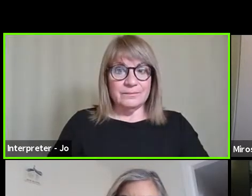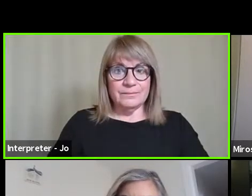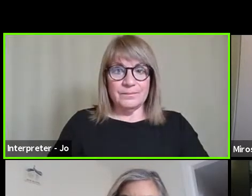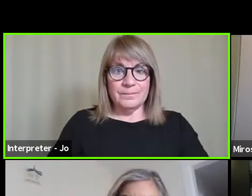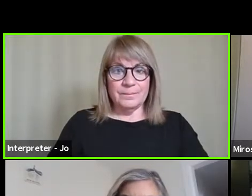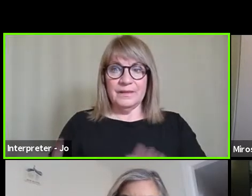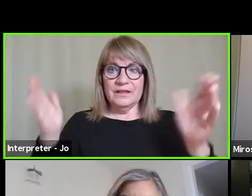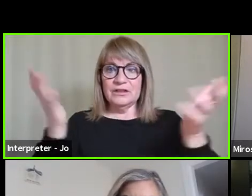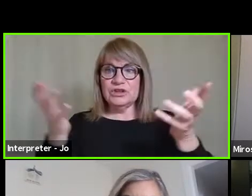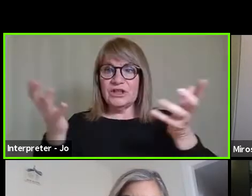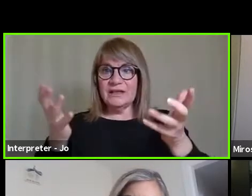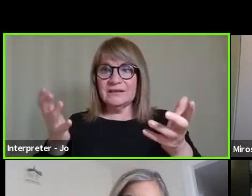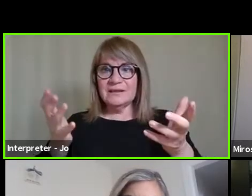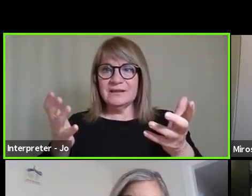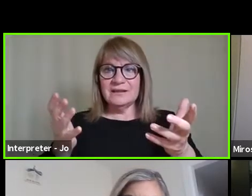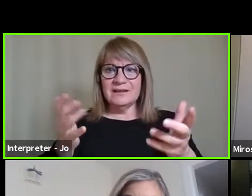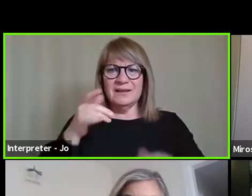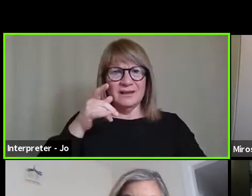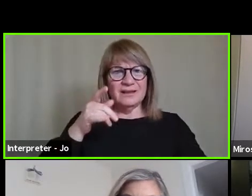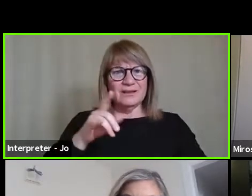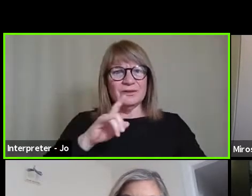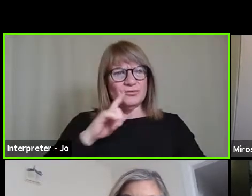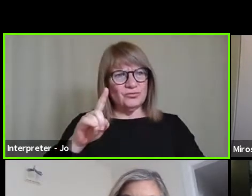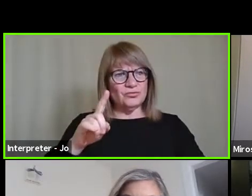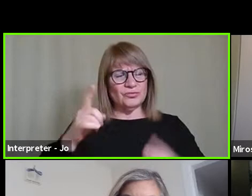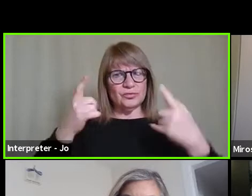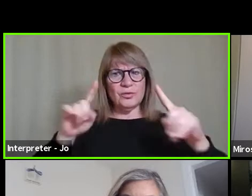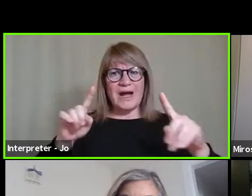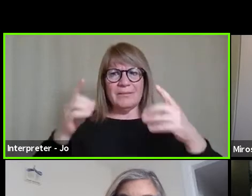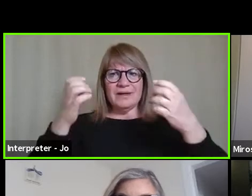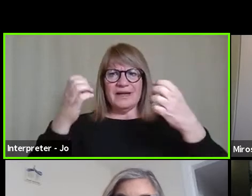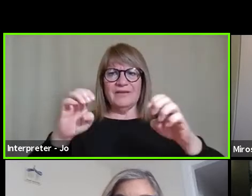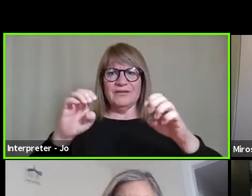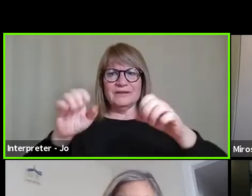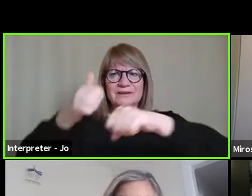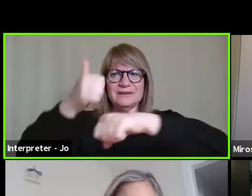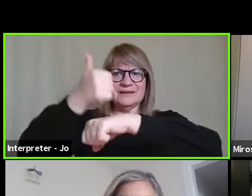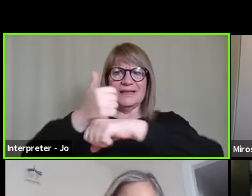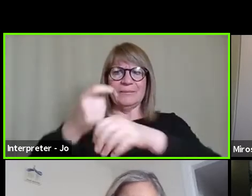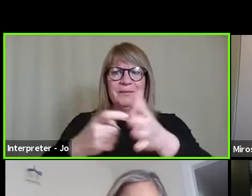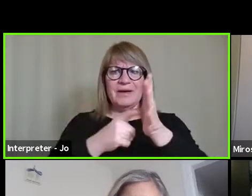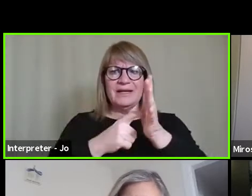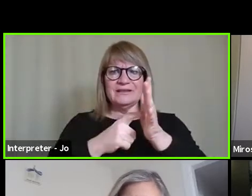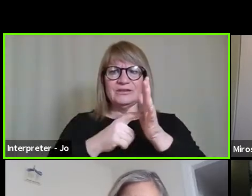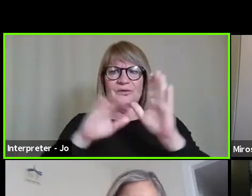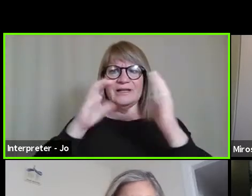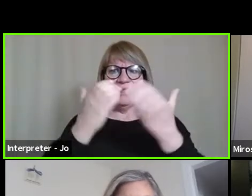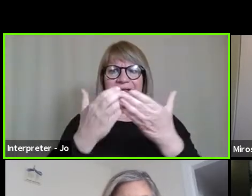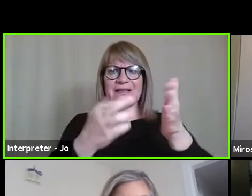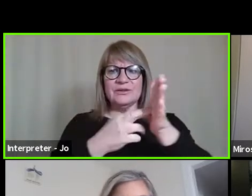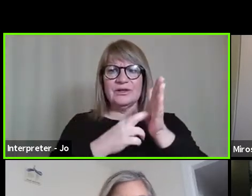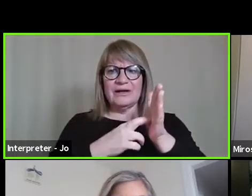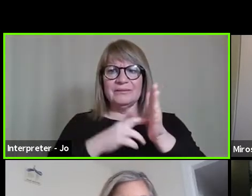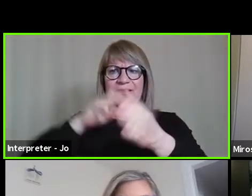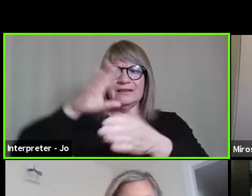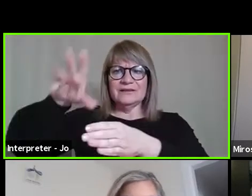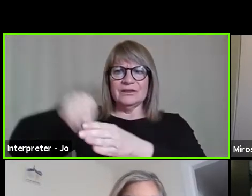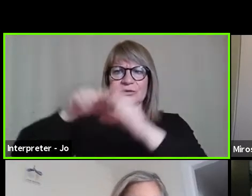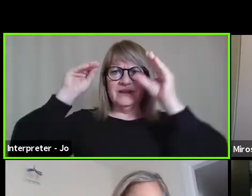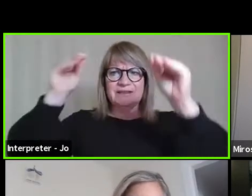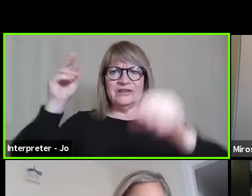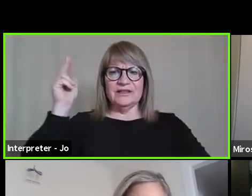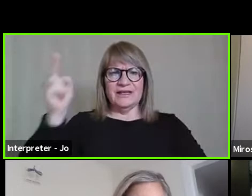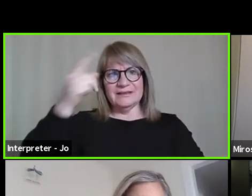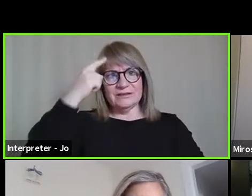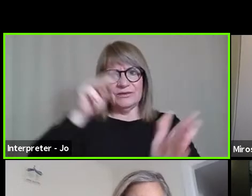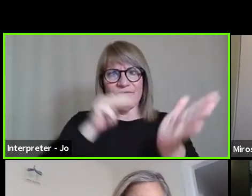in the chat have there been efforts to shape the mandatory course requirements to include the teaching of this history for medical